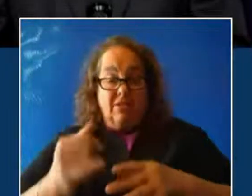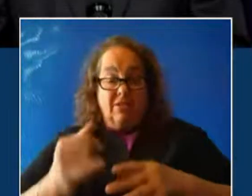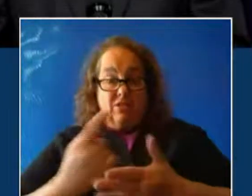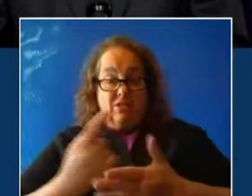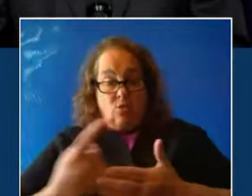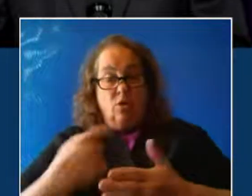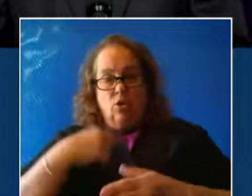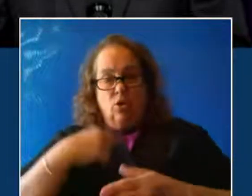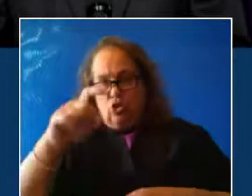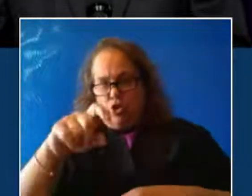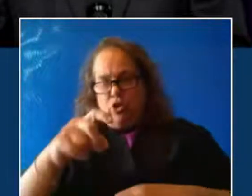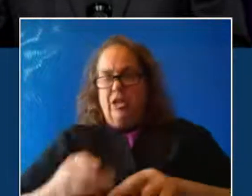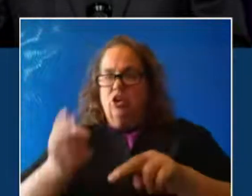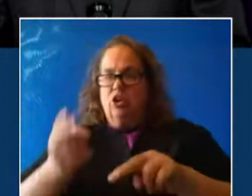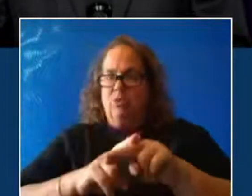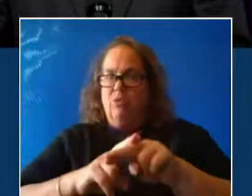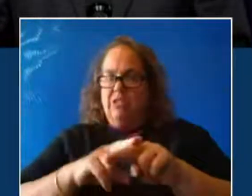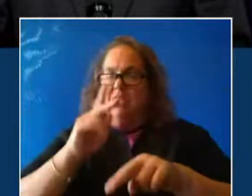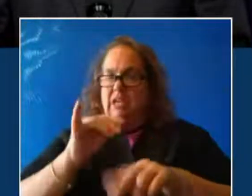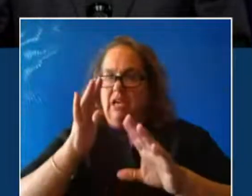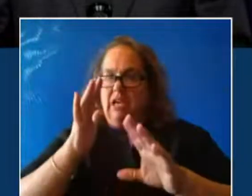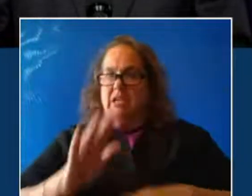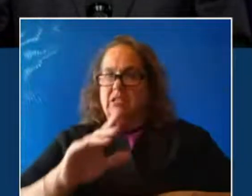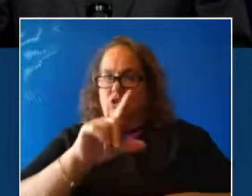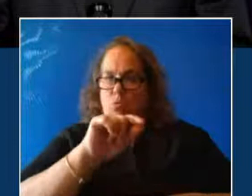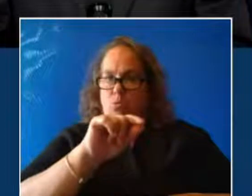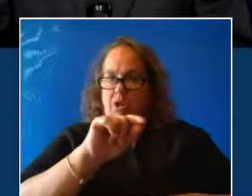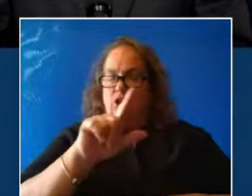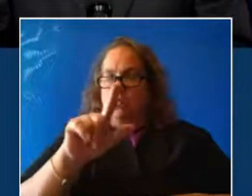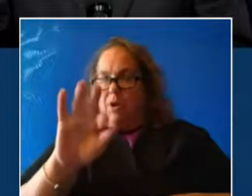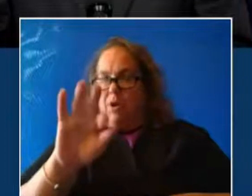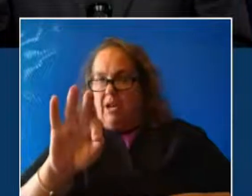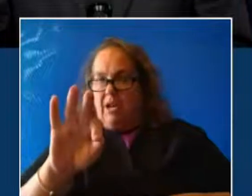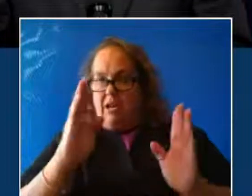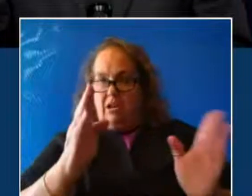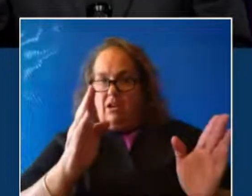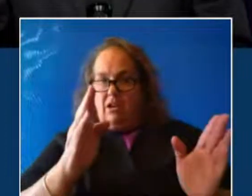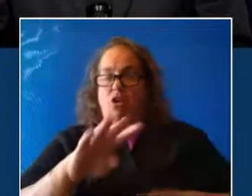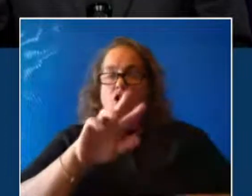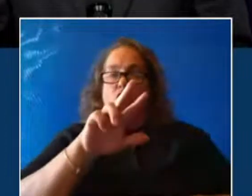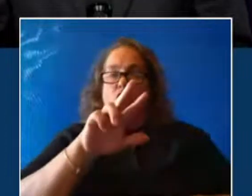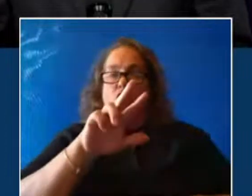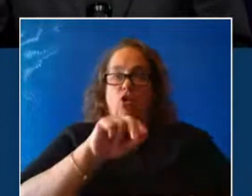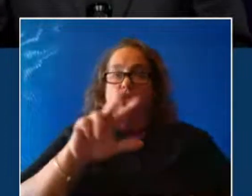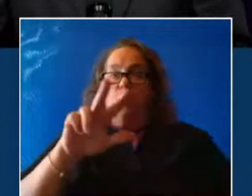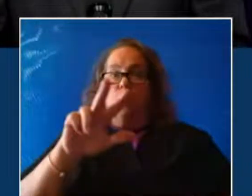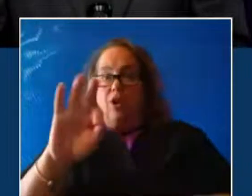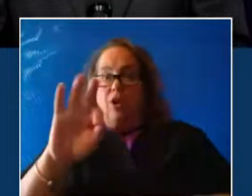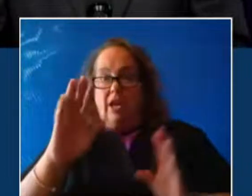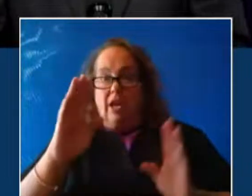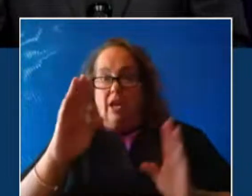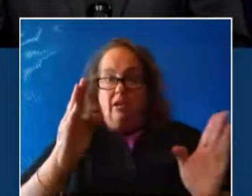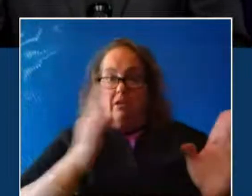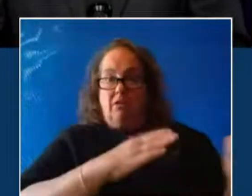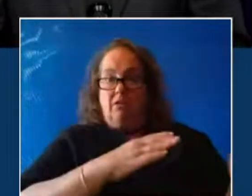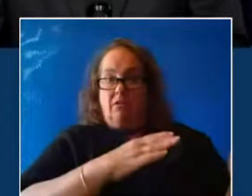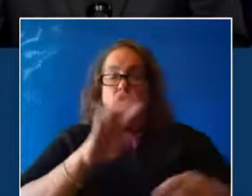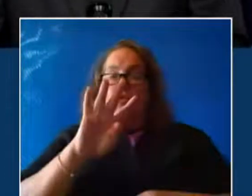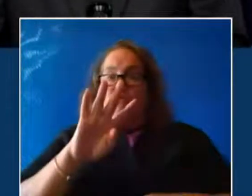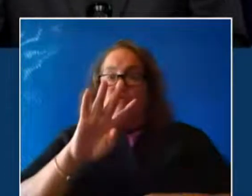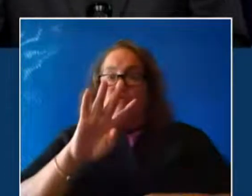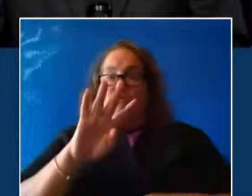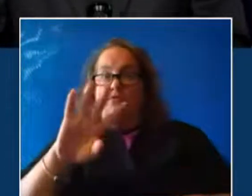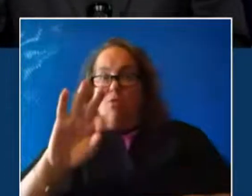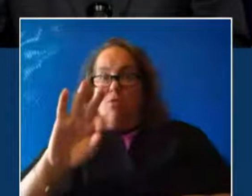to 29, 30 to 39, and 40 to 49. Folks, it's time. We need your help. We need you to do your duty